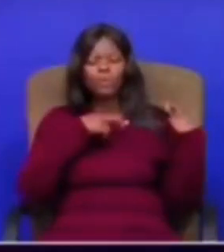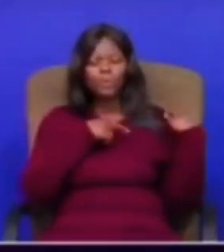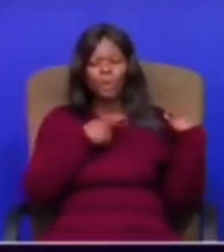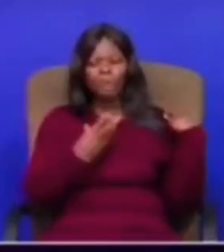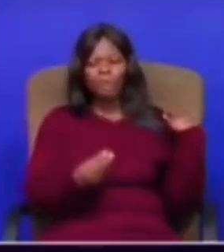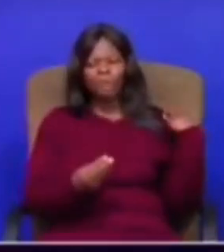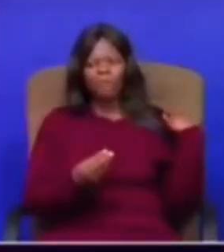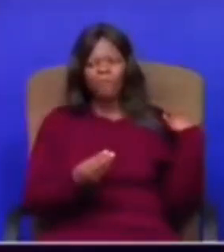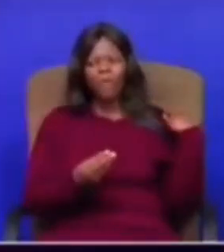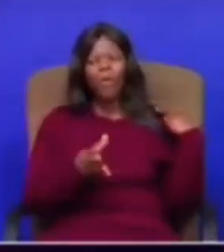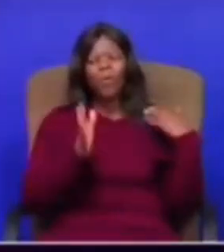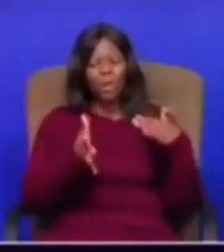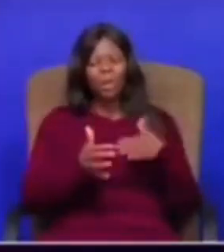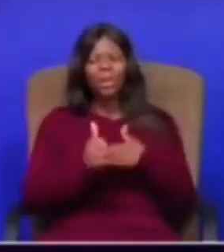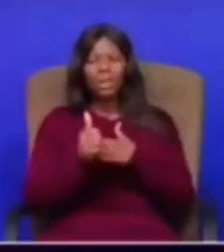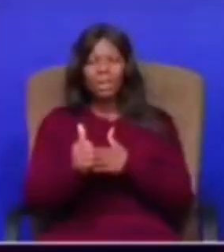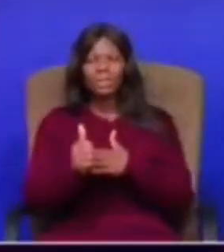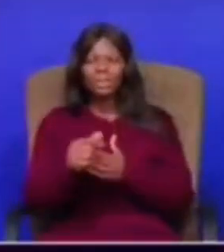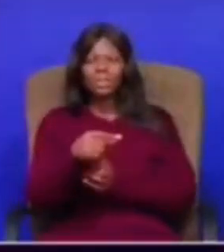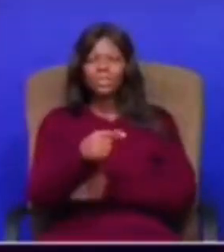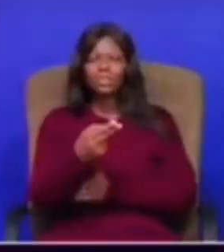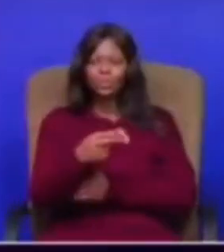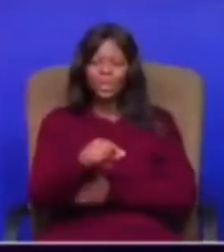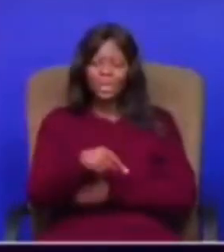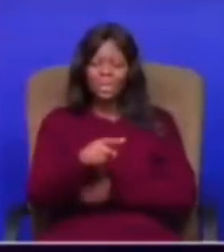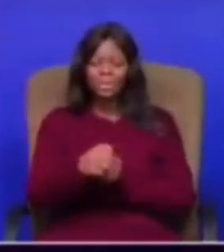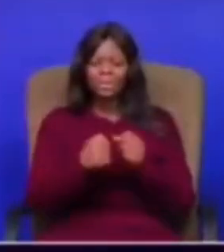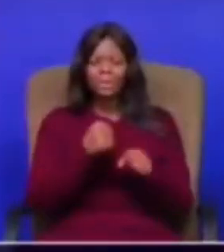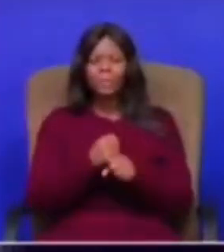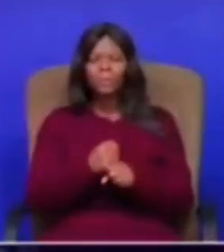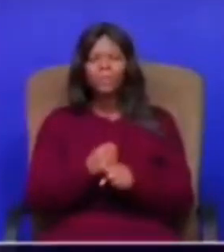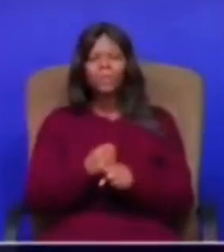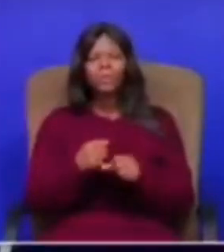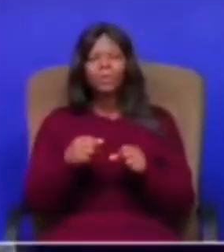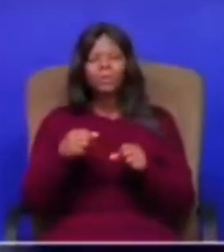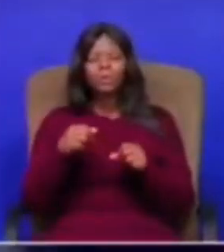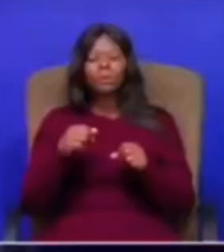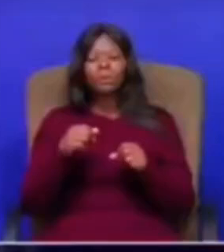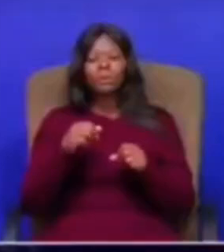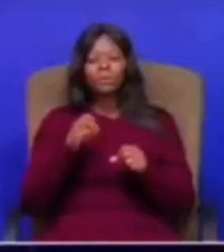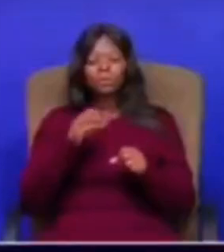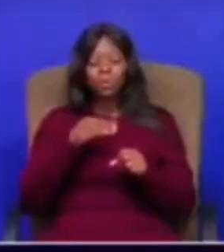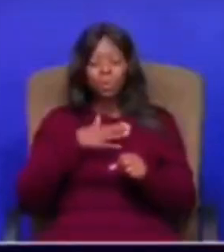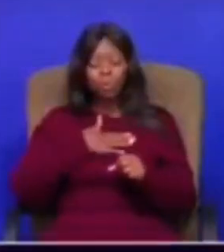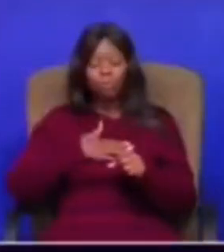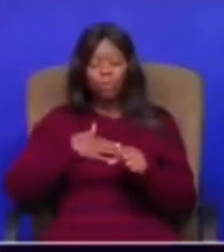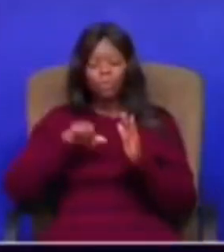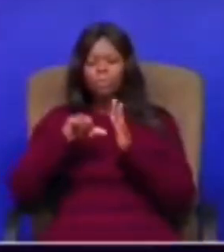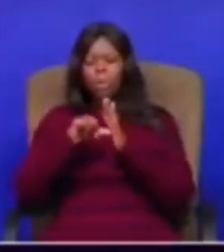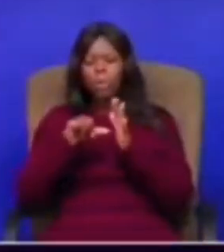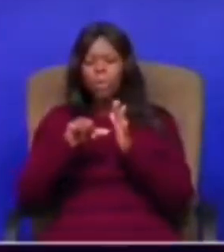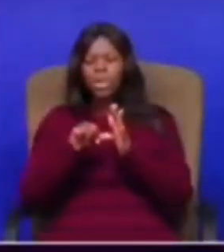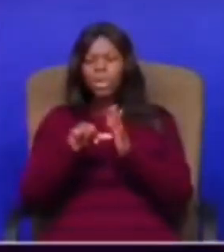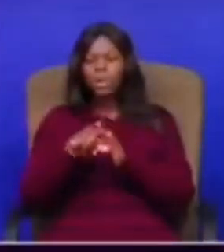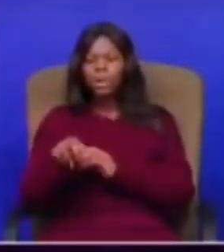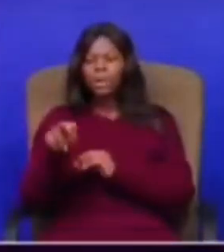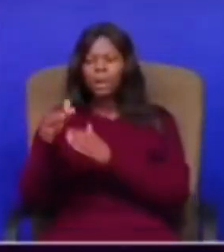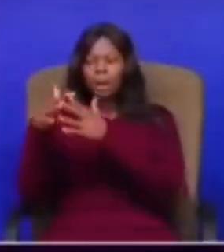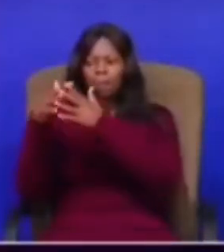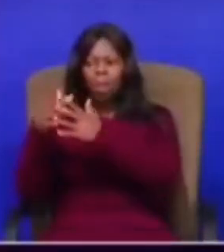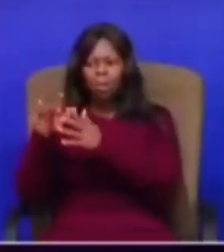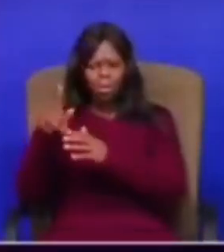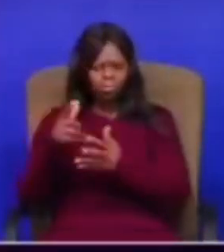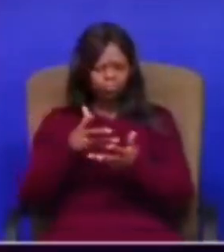of leading, and that it's important for the United States to engage with the G20 process